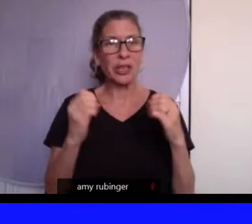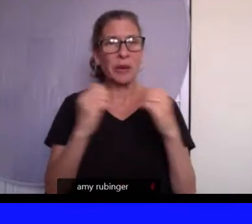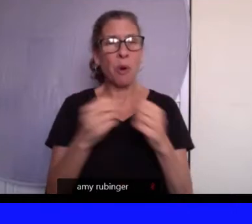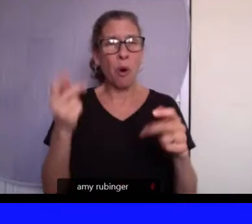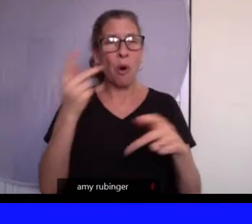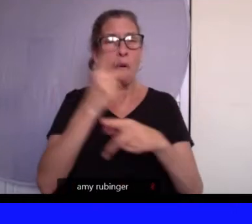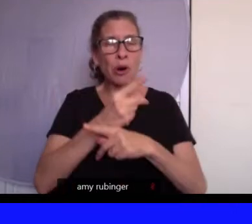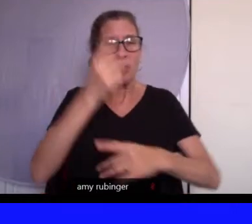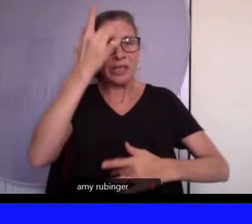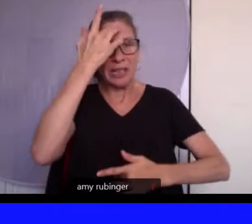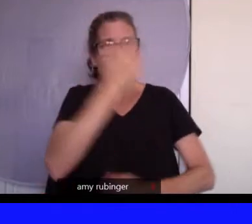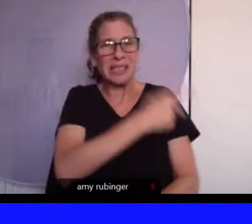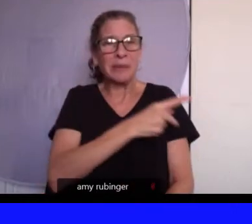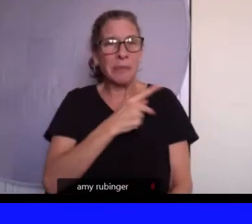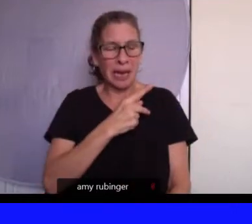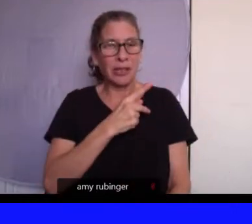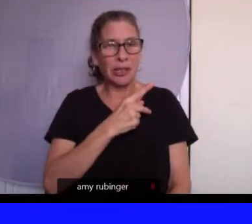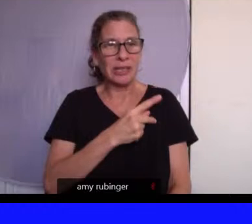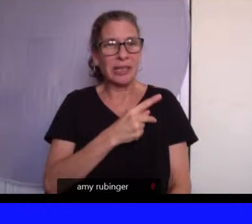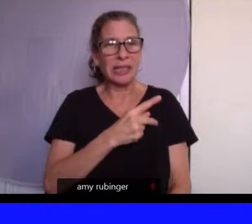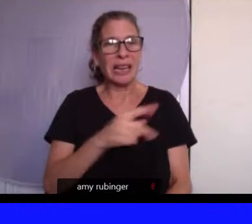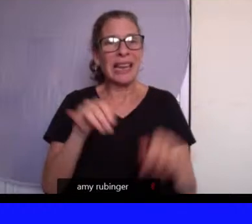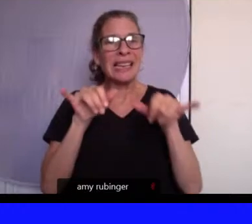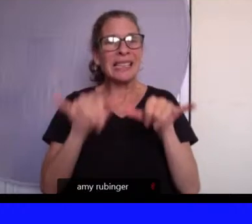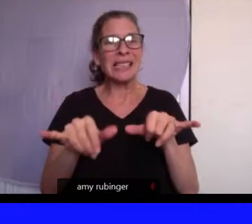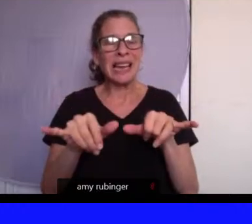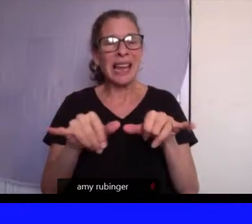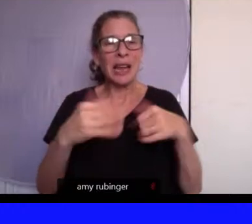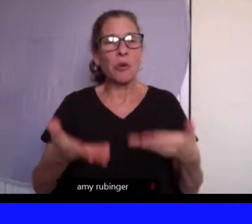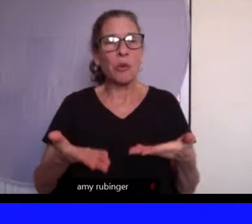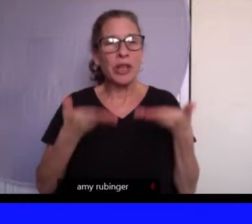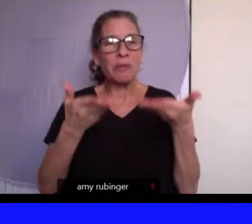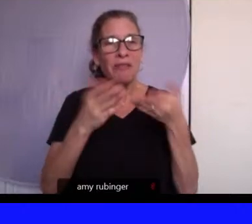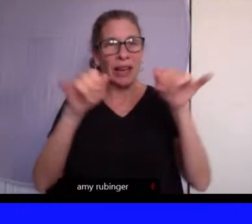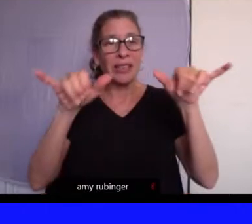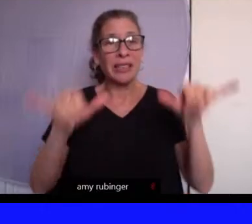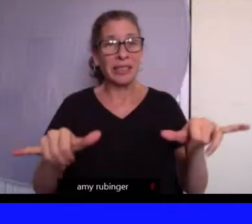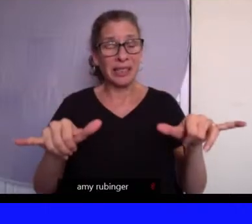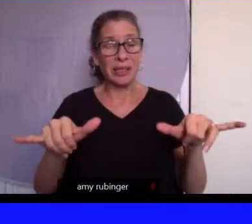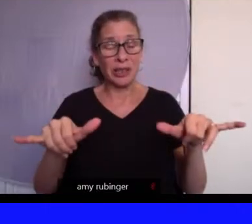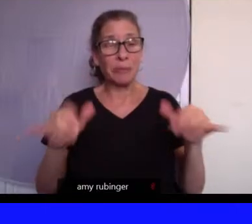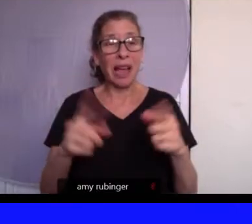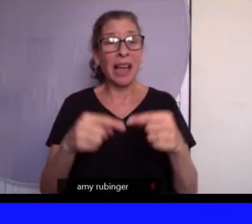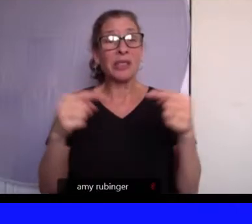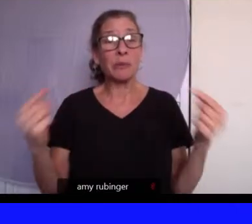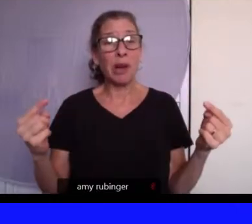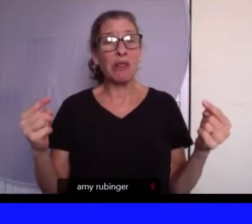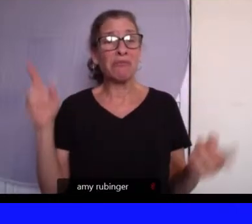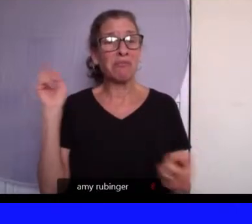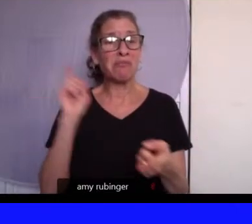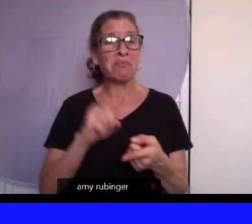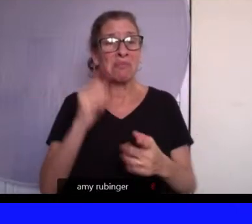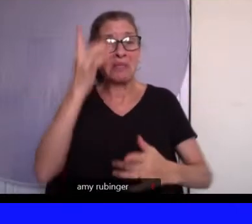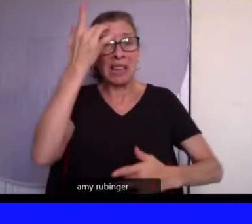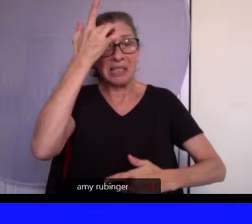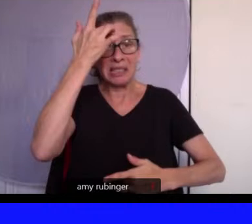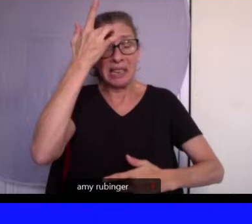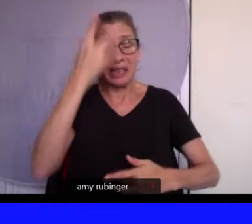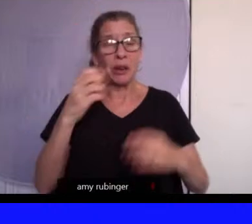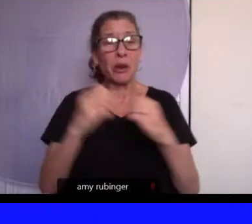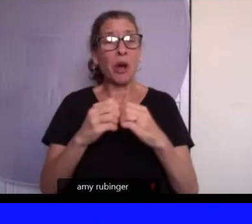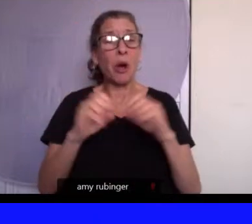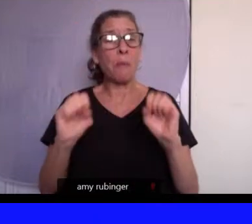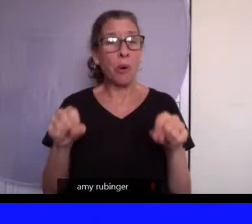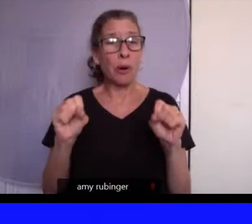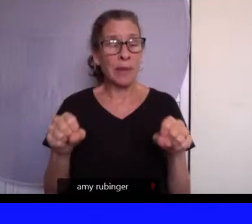The attribution of the assigned beneficiaries was really reflective of just the utilization